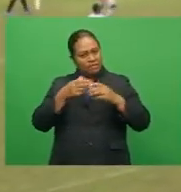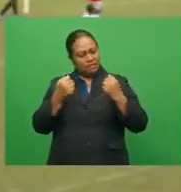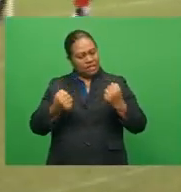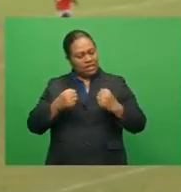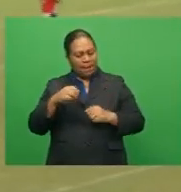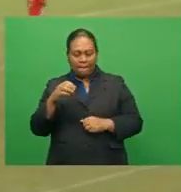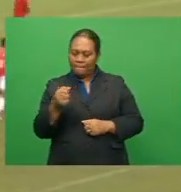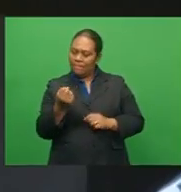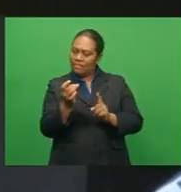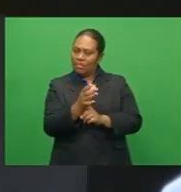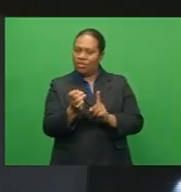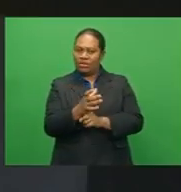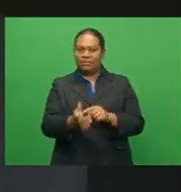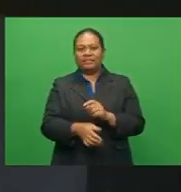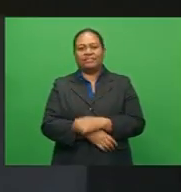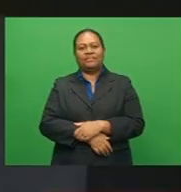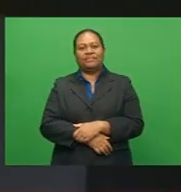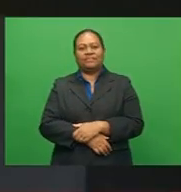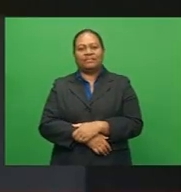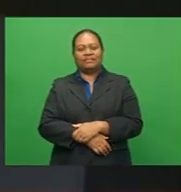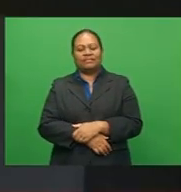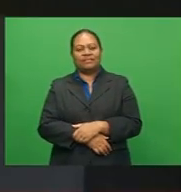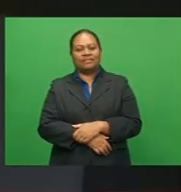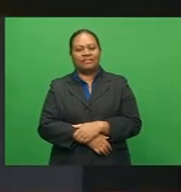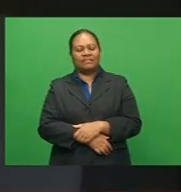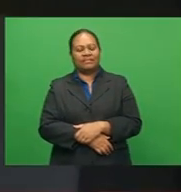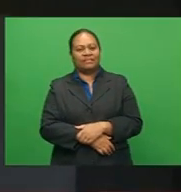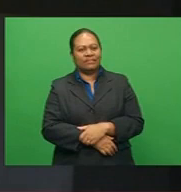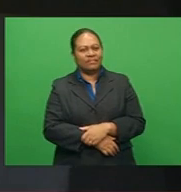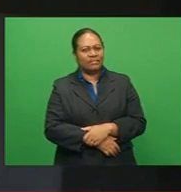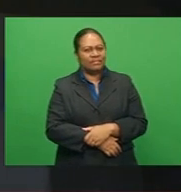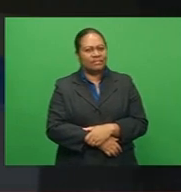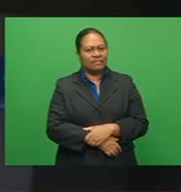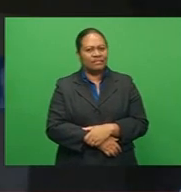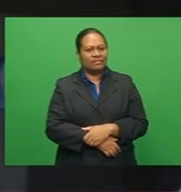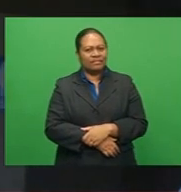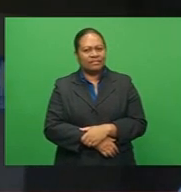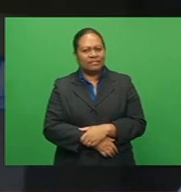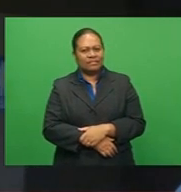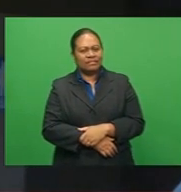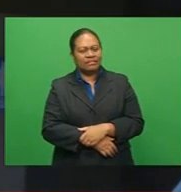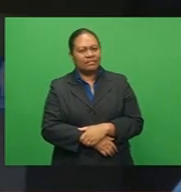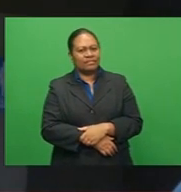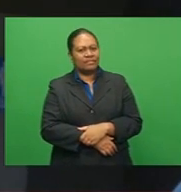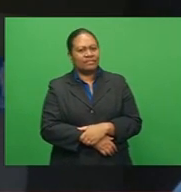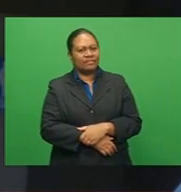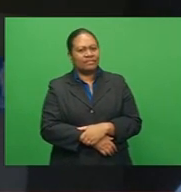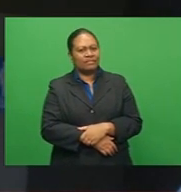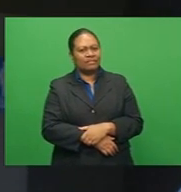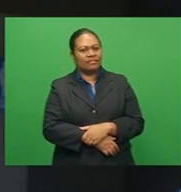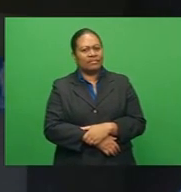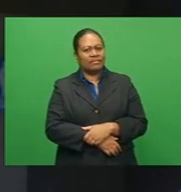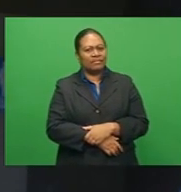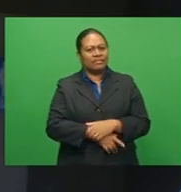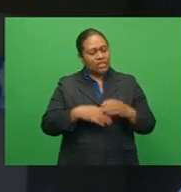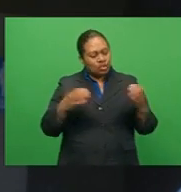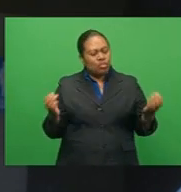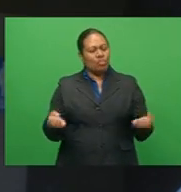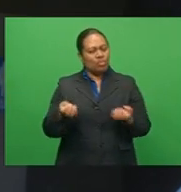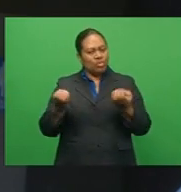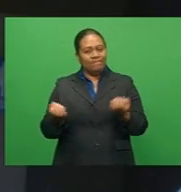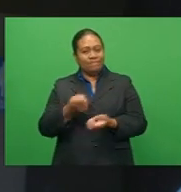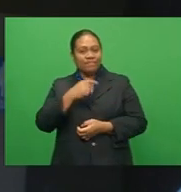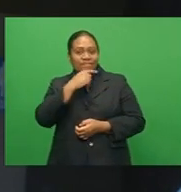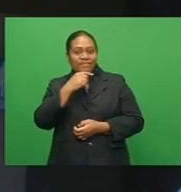will be vital. So that's all about football. We will go back and motivate the boys, make